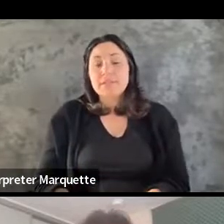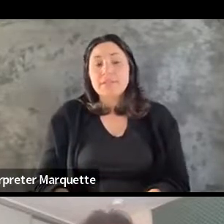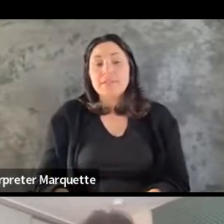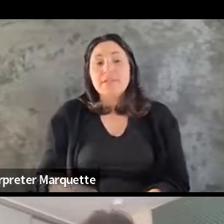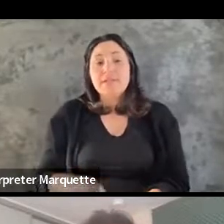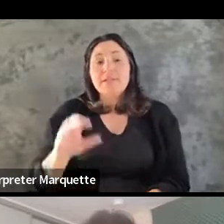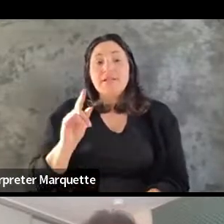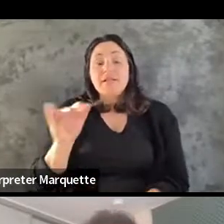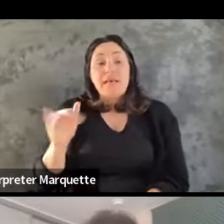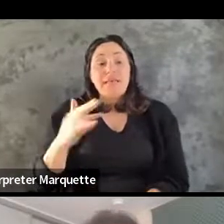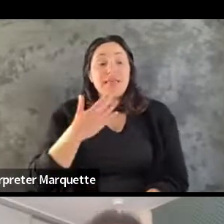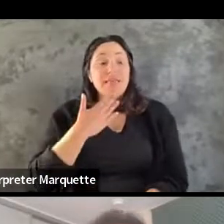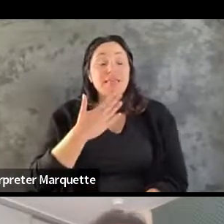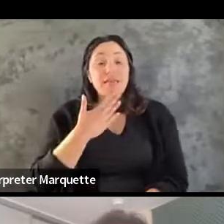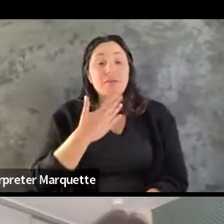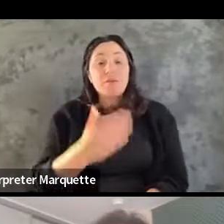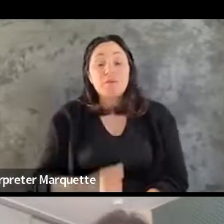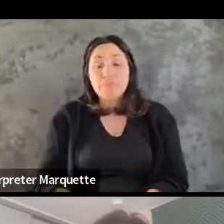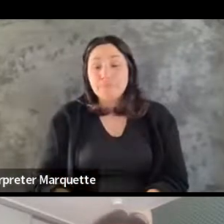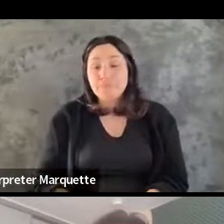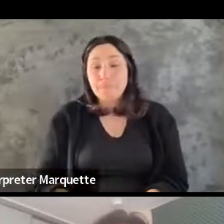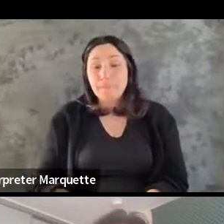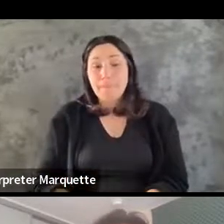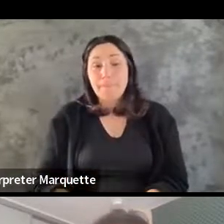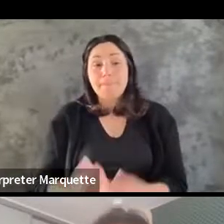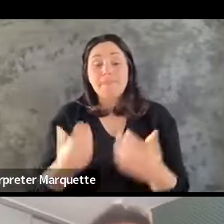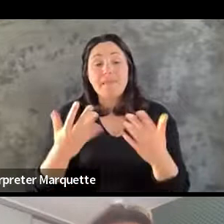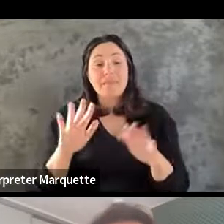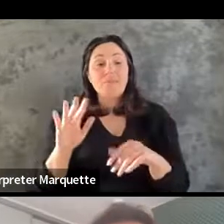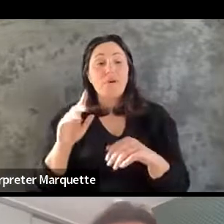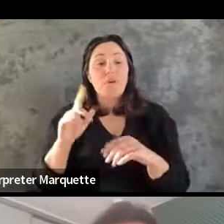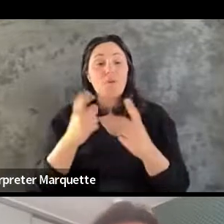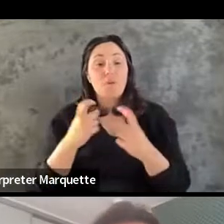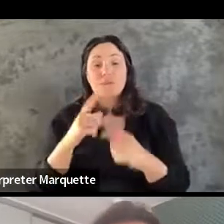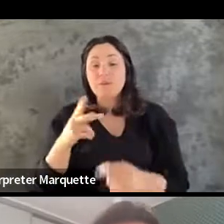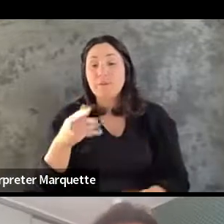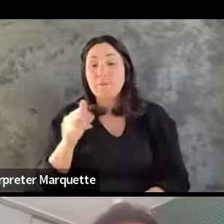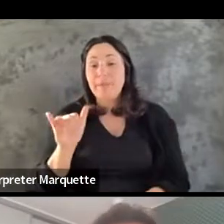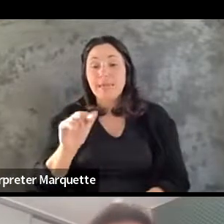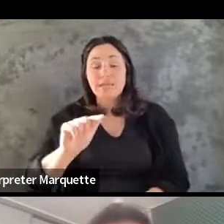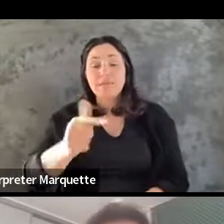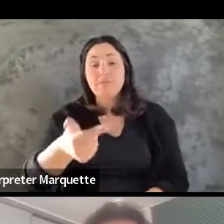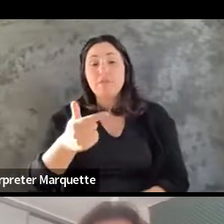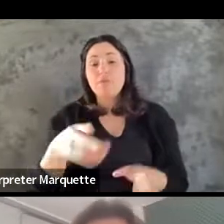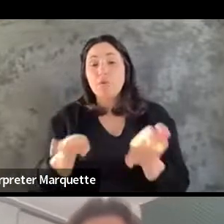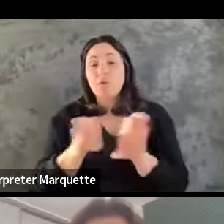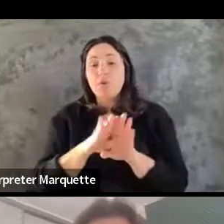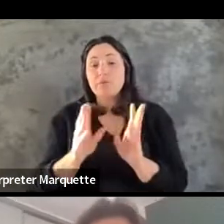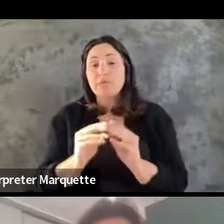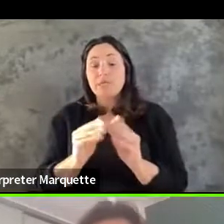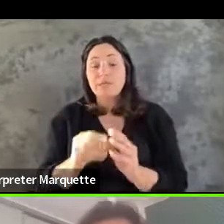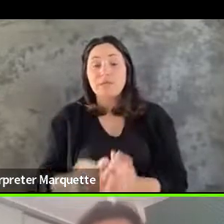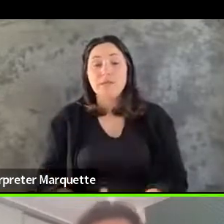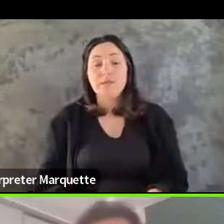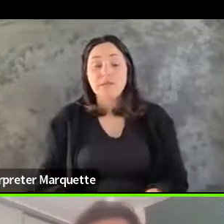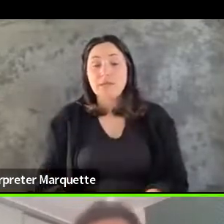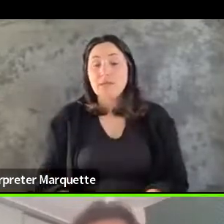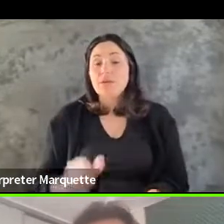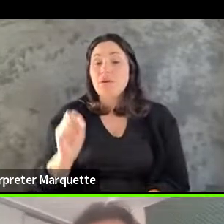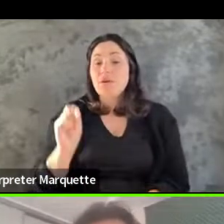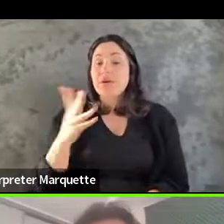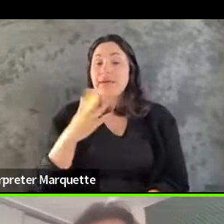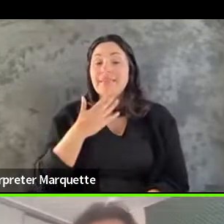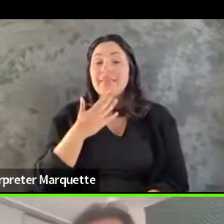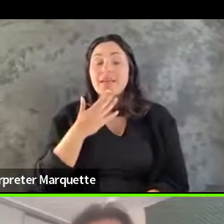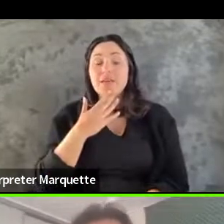Thank you, Superintendent Sharetta. That is all the questions we have. Peggy, I will turn it over to you to close out the meeting. Okay, thank you so